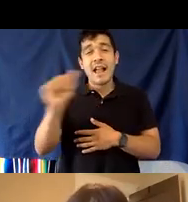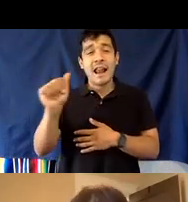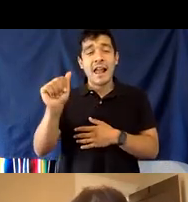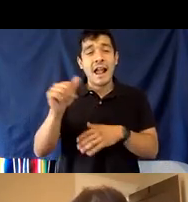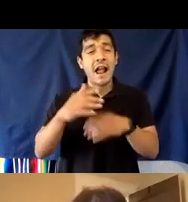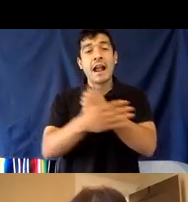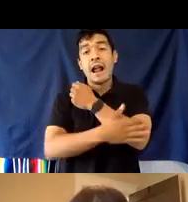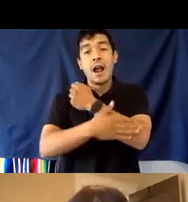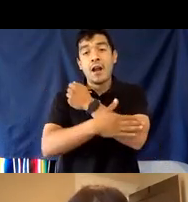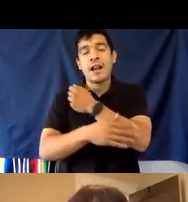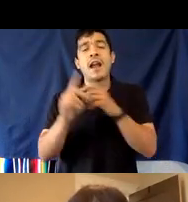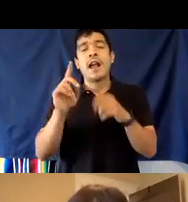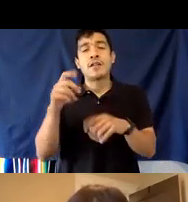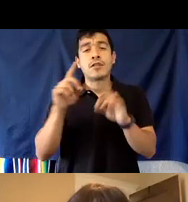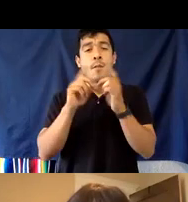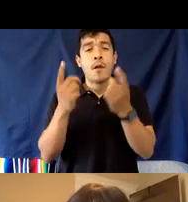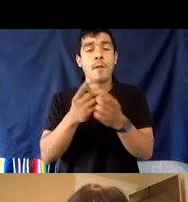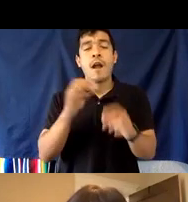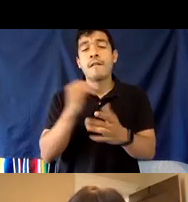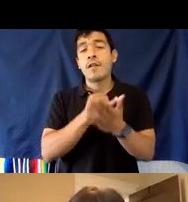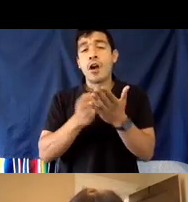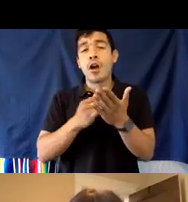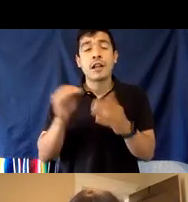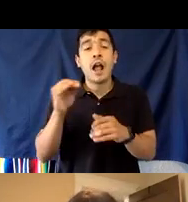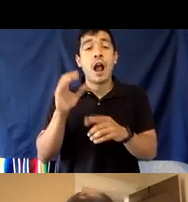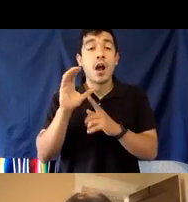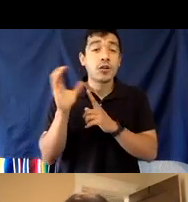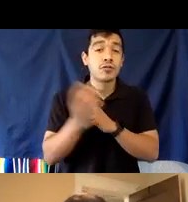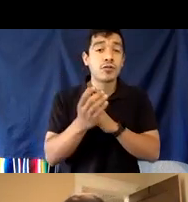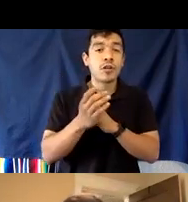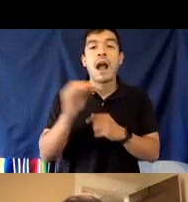Culture, the John D. and Catherine T. MacArthur Foundation.